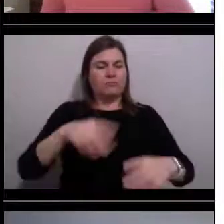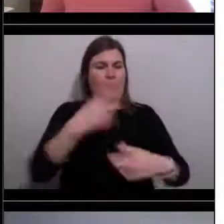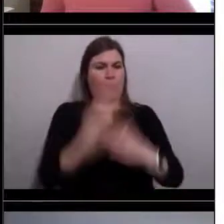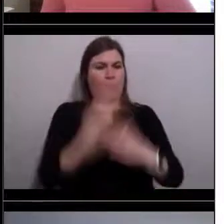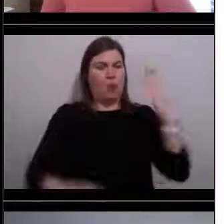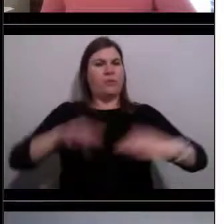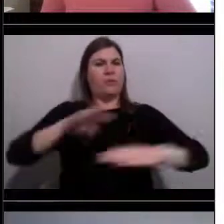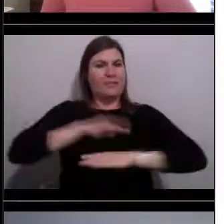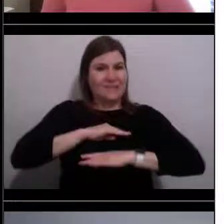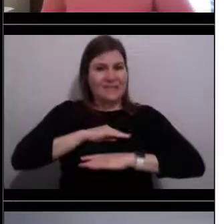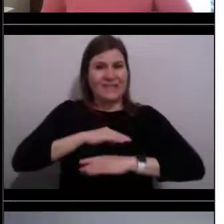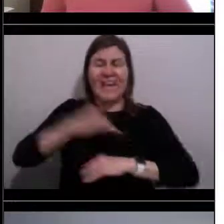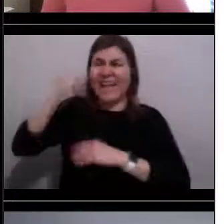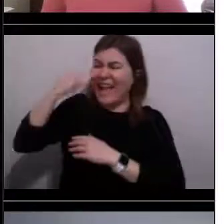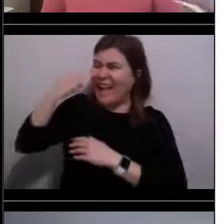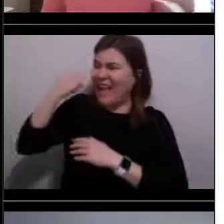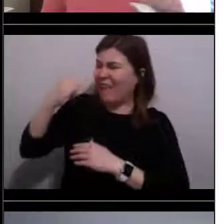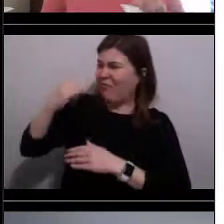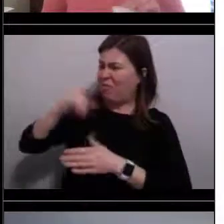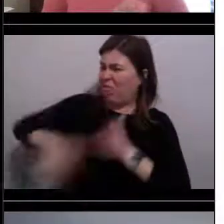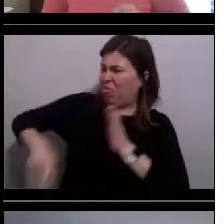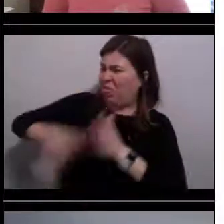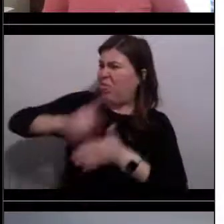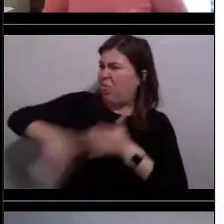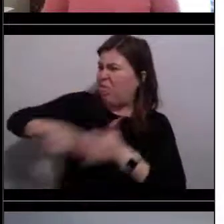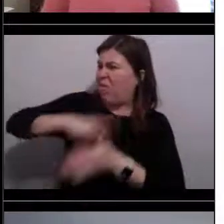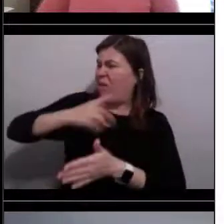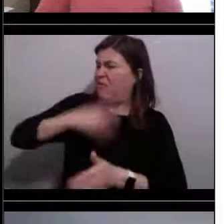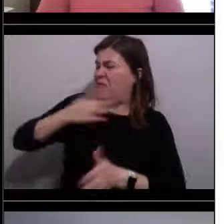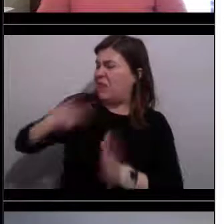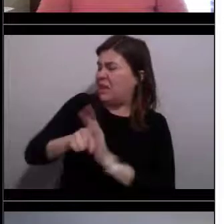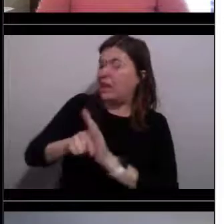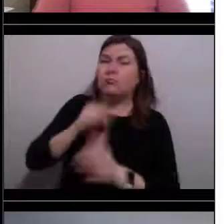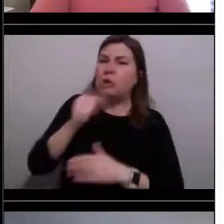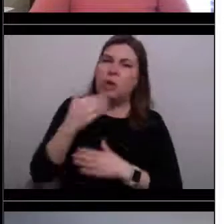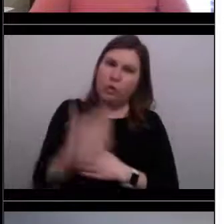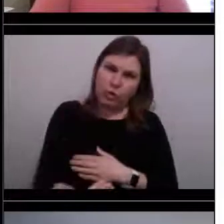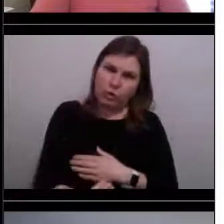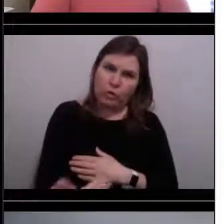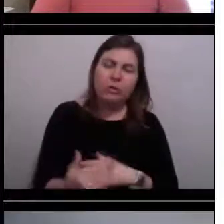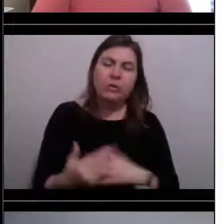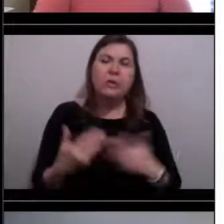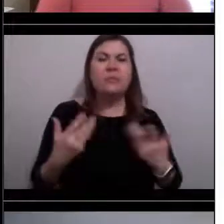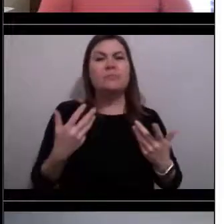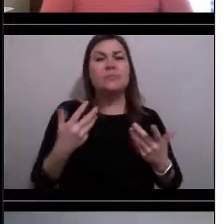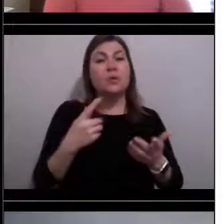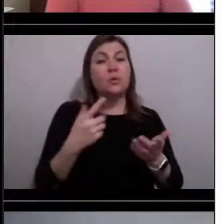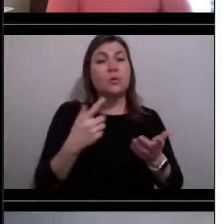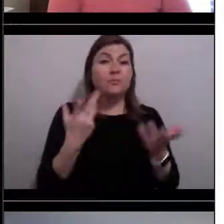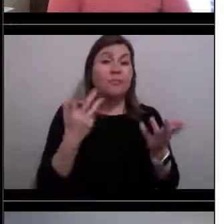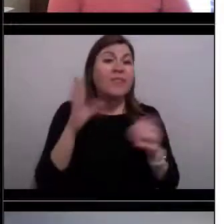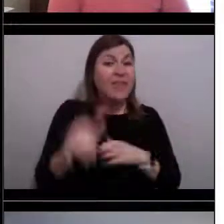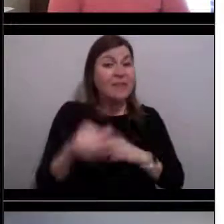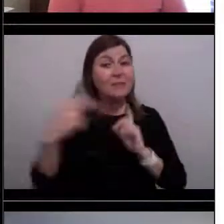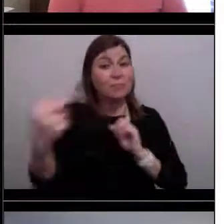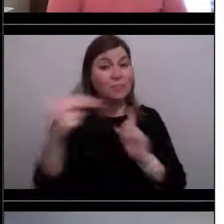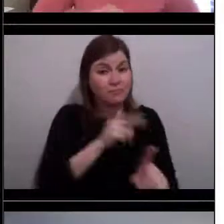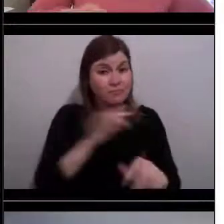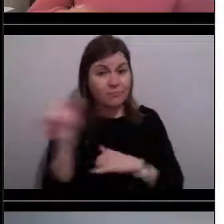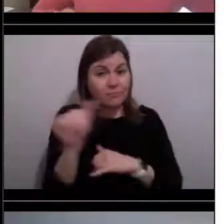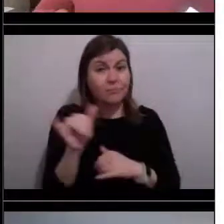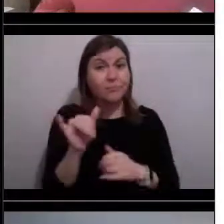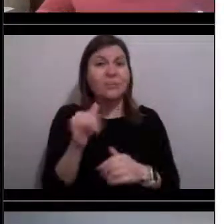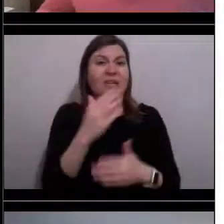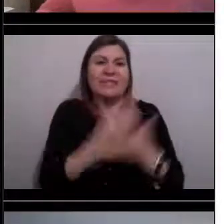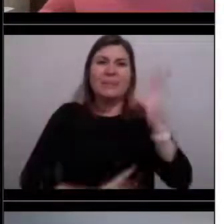not going to contribute to feeling good. It is a subjective thing though. Some people are loners, some people prefer to be by themselves. I